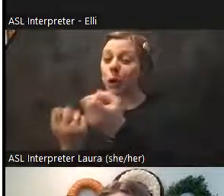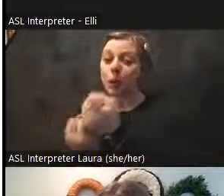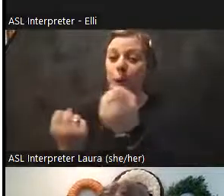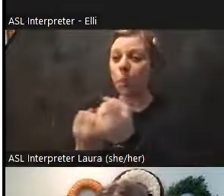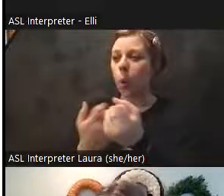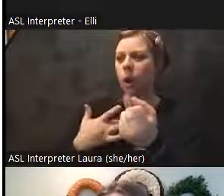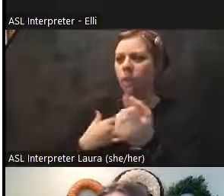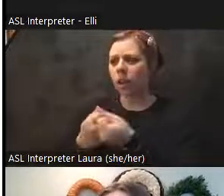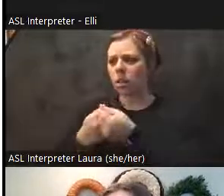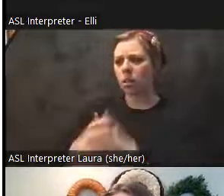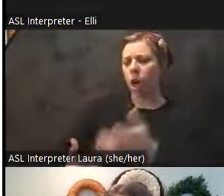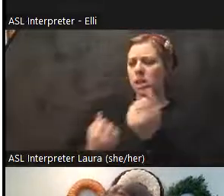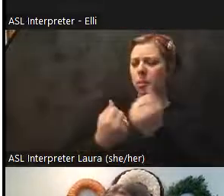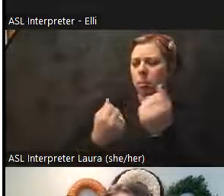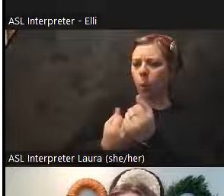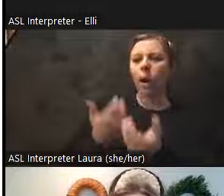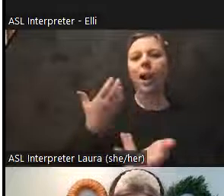choose sides, or